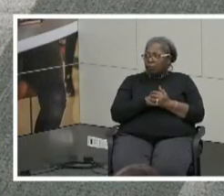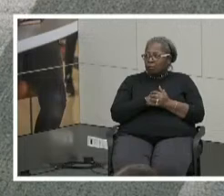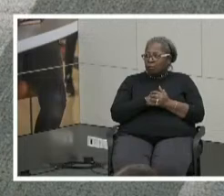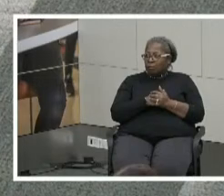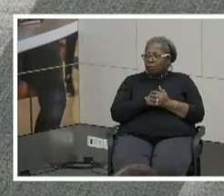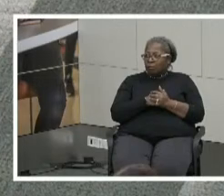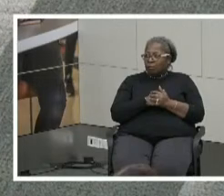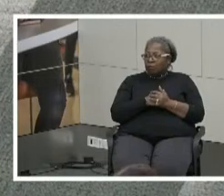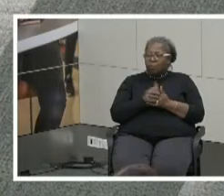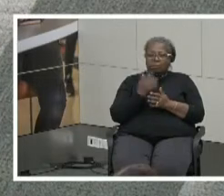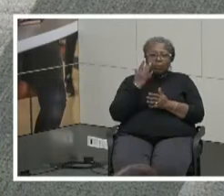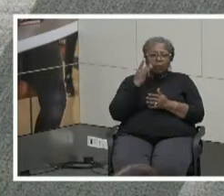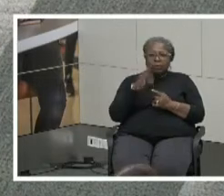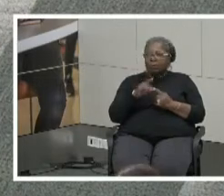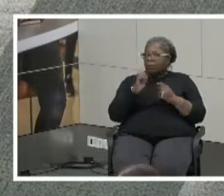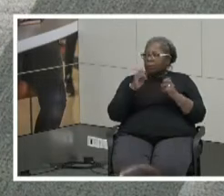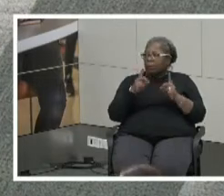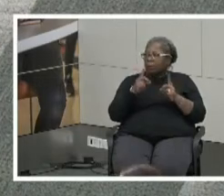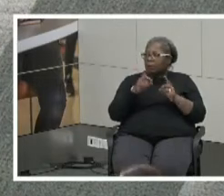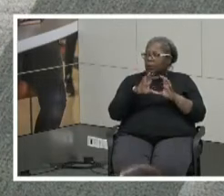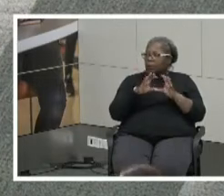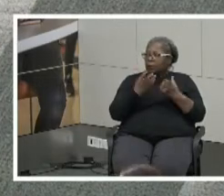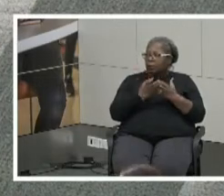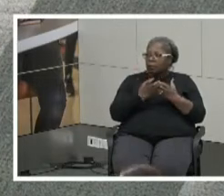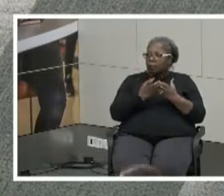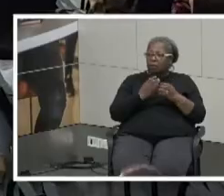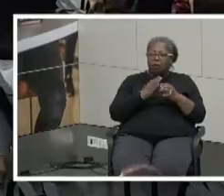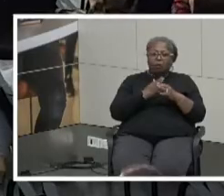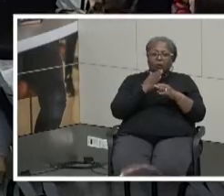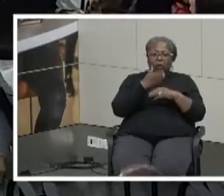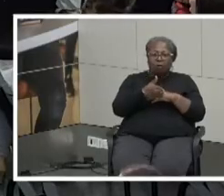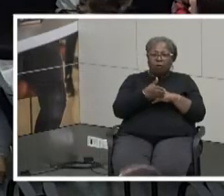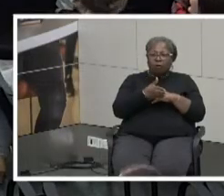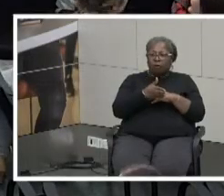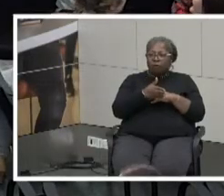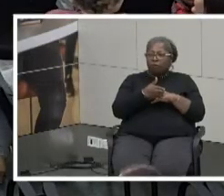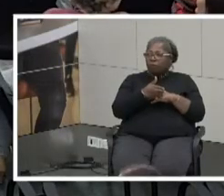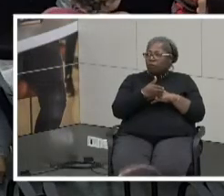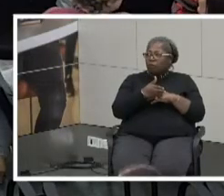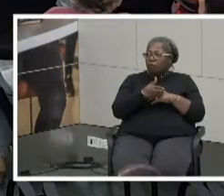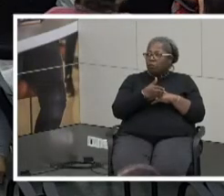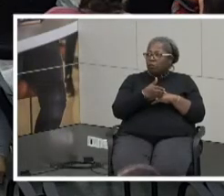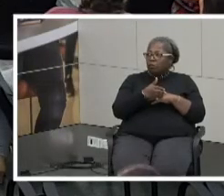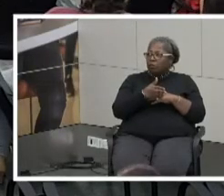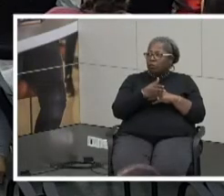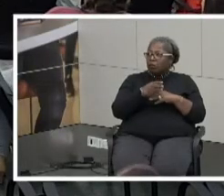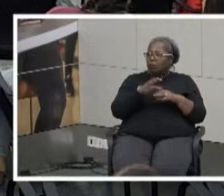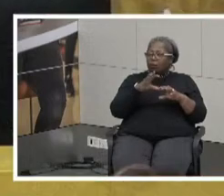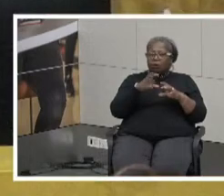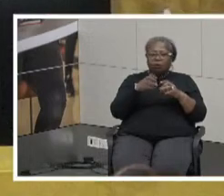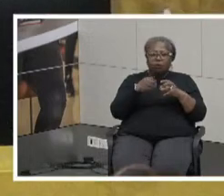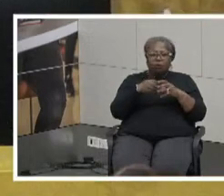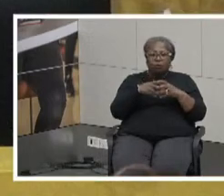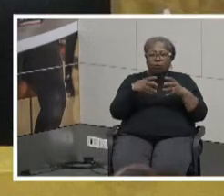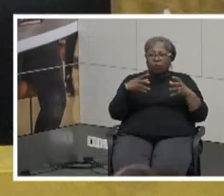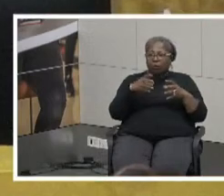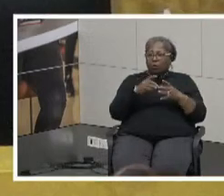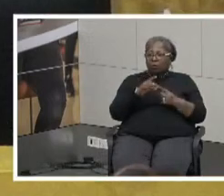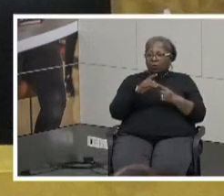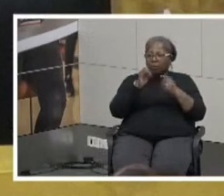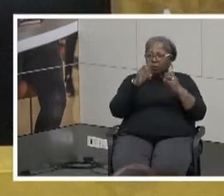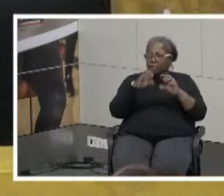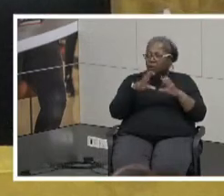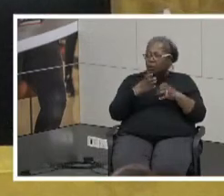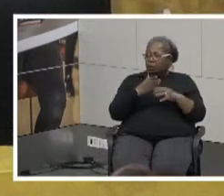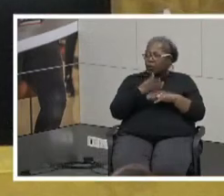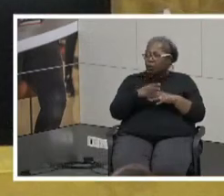okay why arees over thank you ma'am thank you